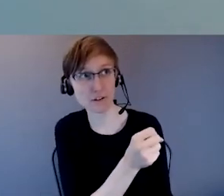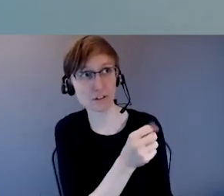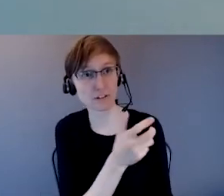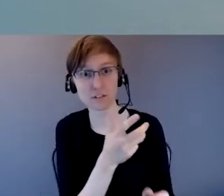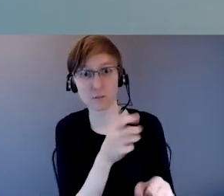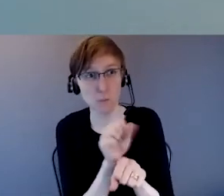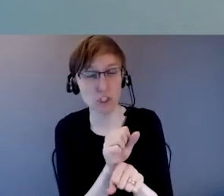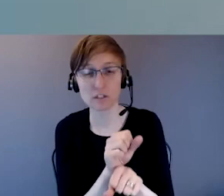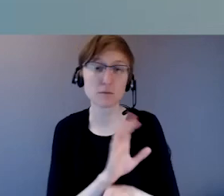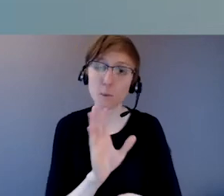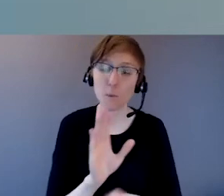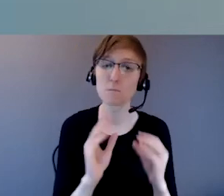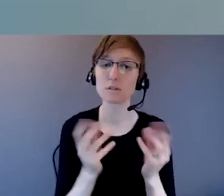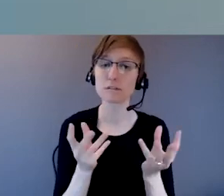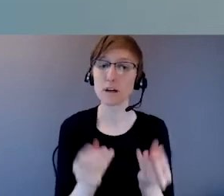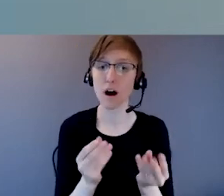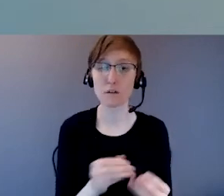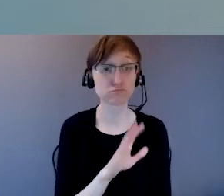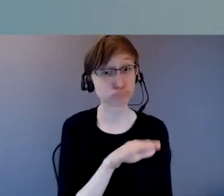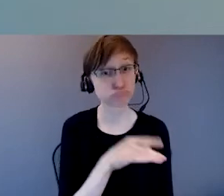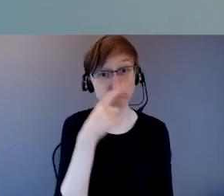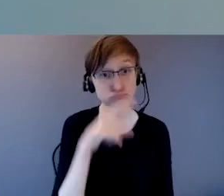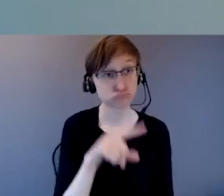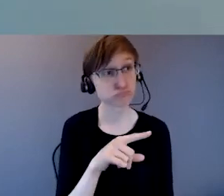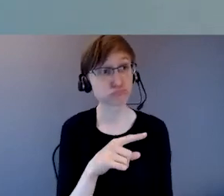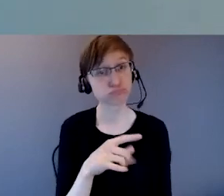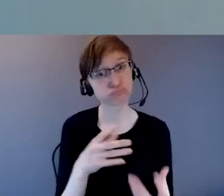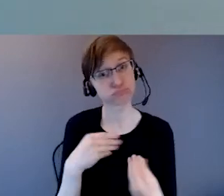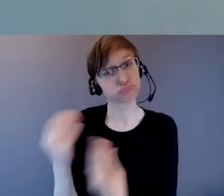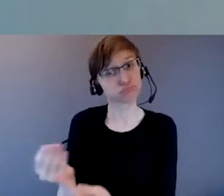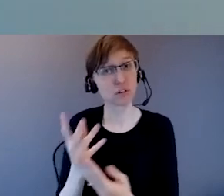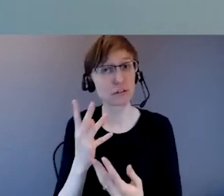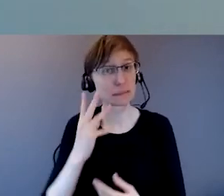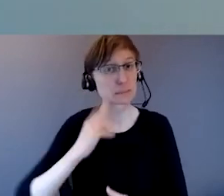approach employers, and it provides an opportunity for employers to broaden their